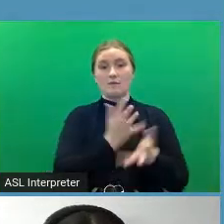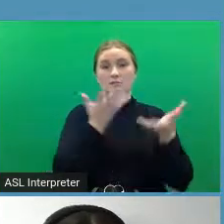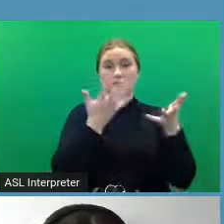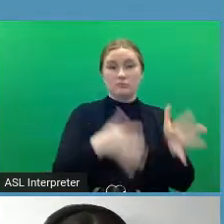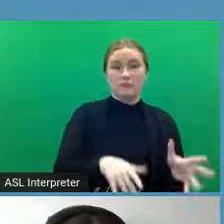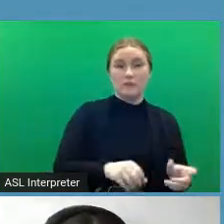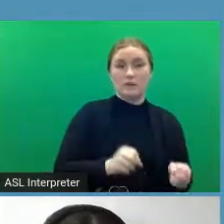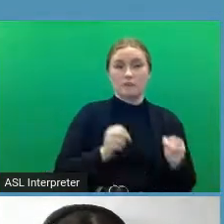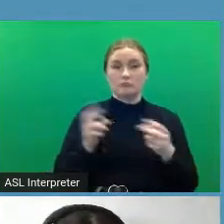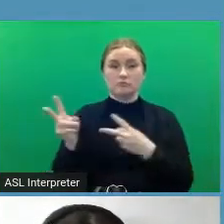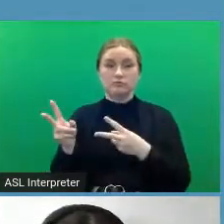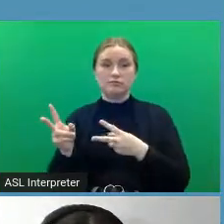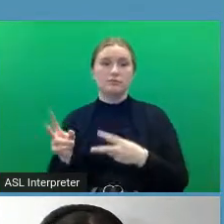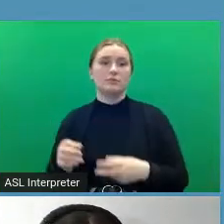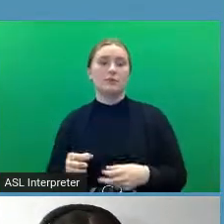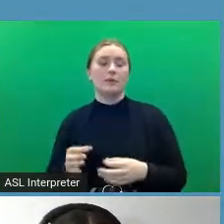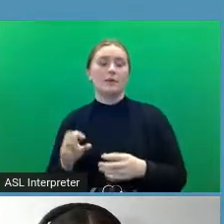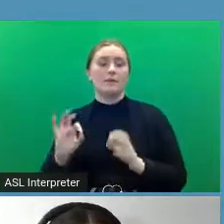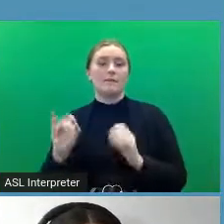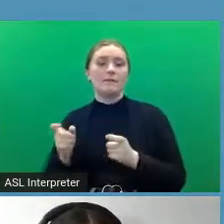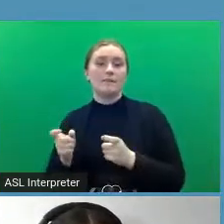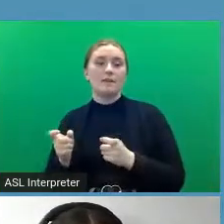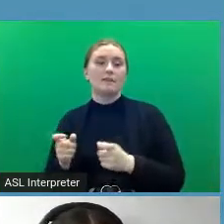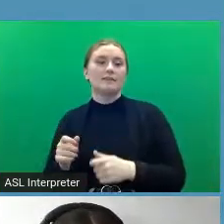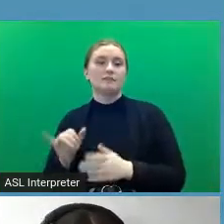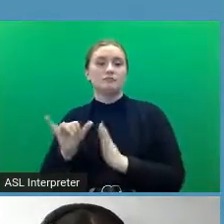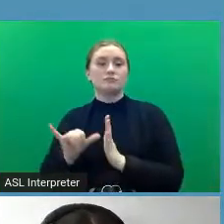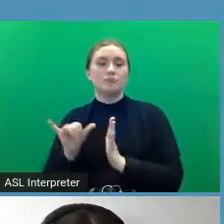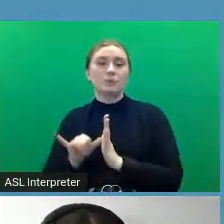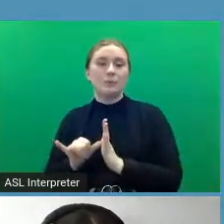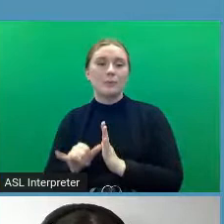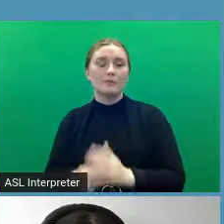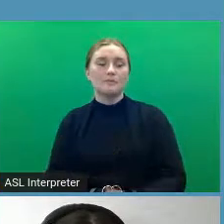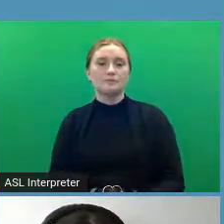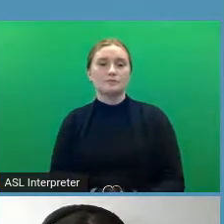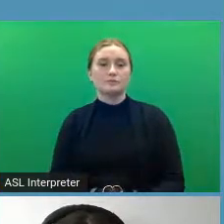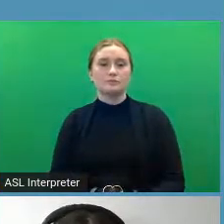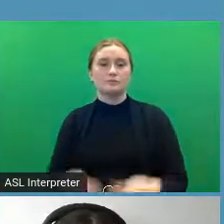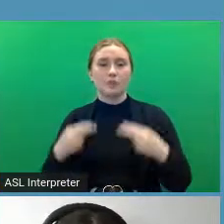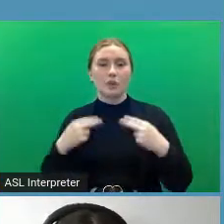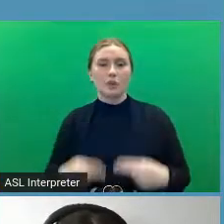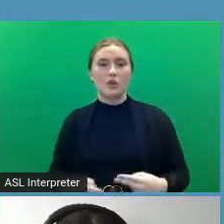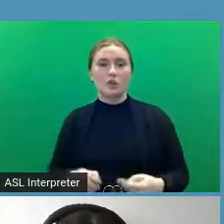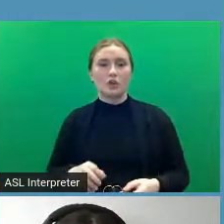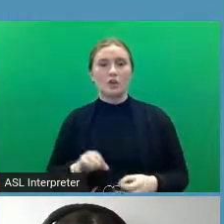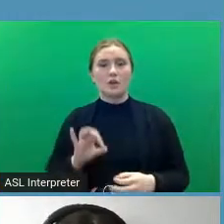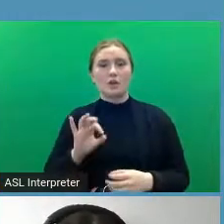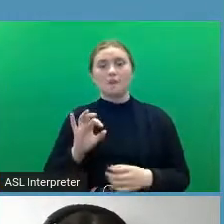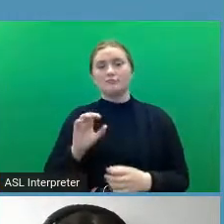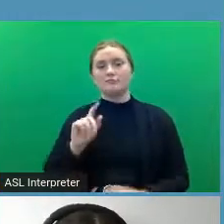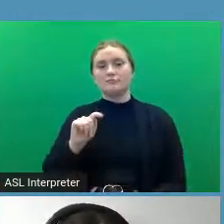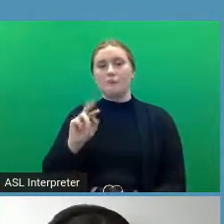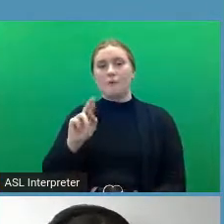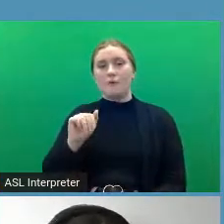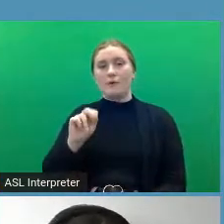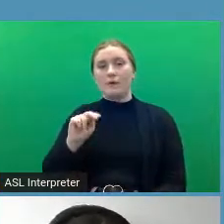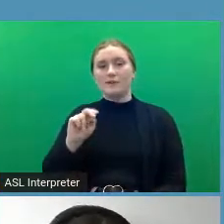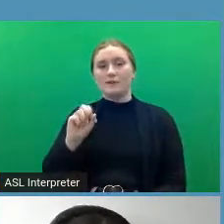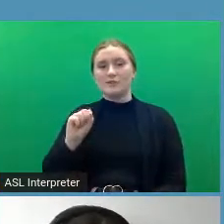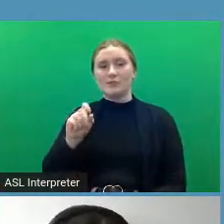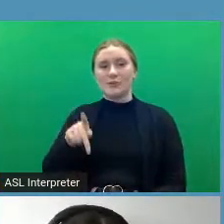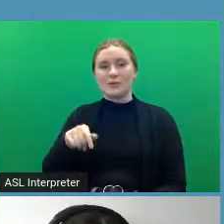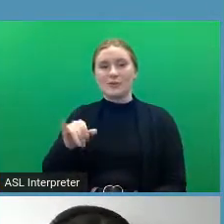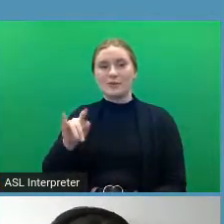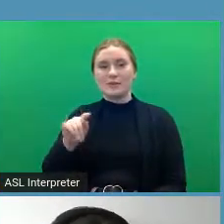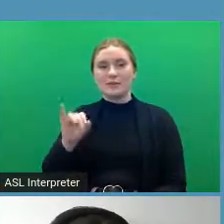listed a few transcription services, human transcription services, Verbal Ink, Rev, Casting